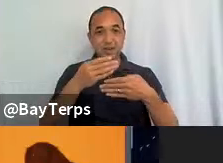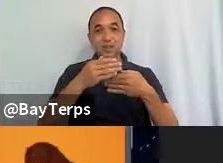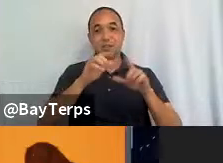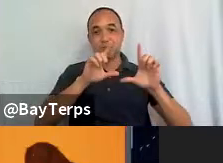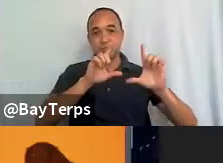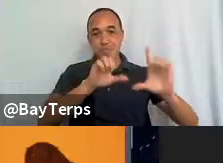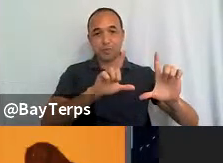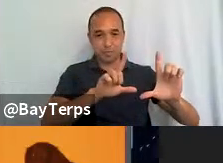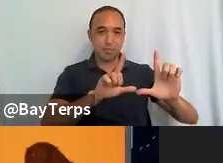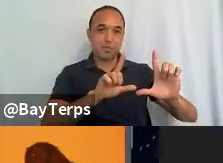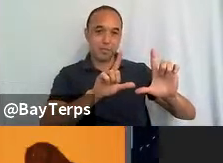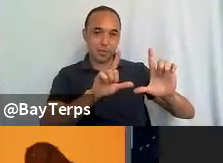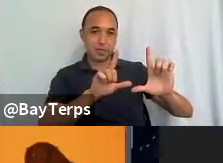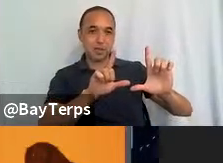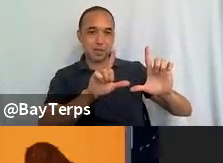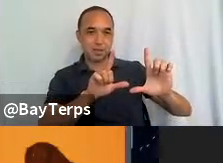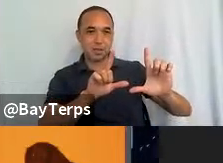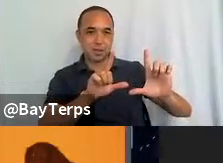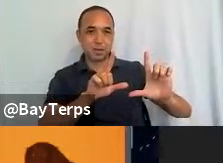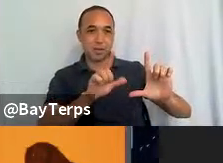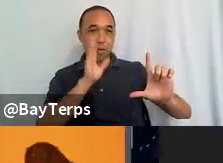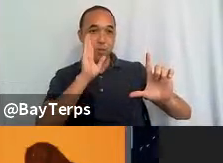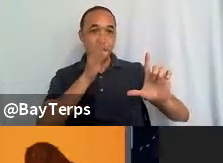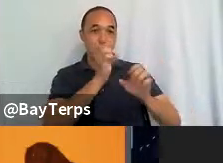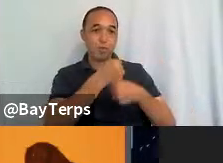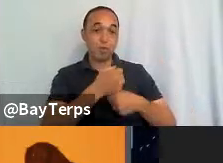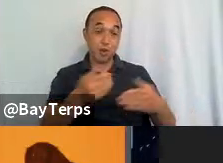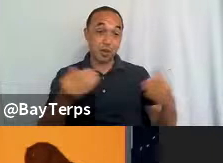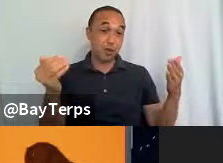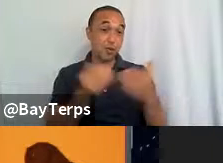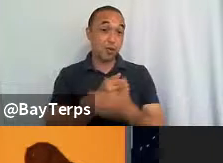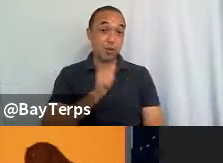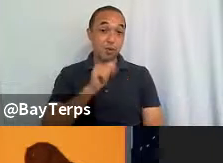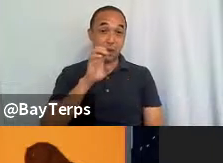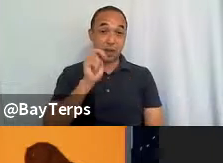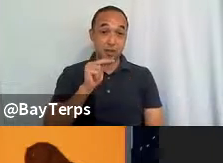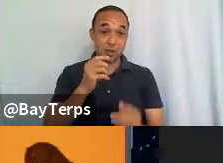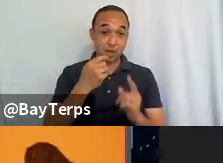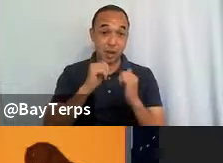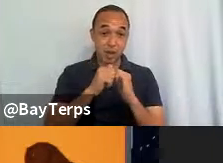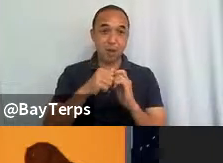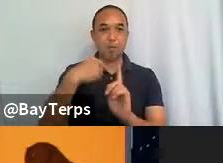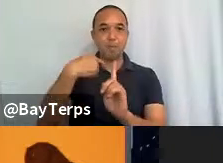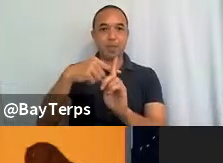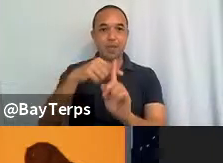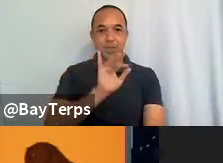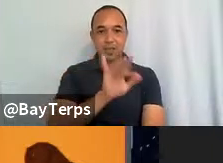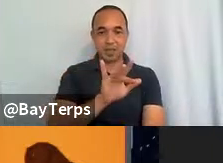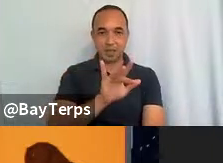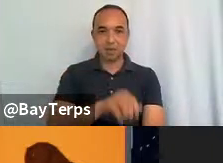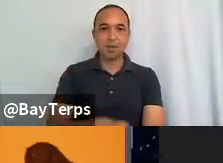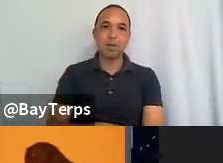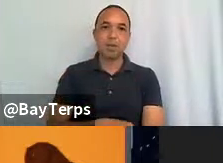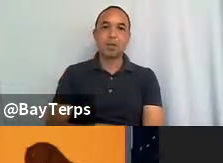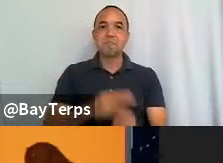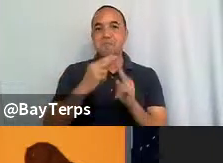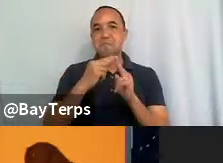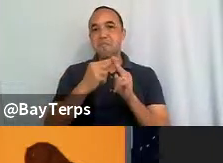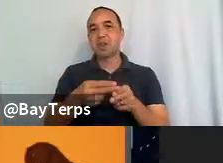I'm going to create a new action by clicking on this little plus button and name